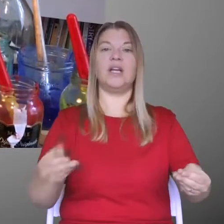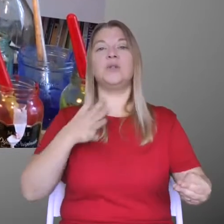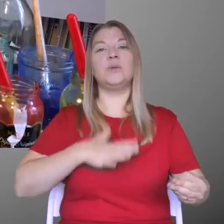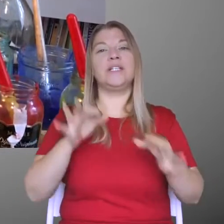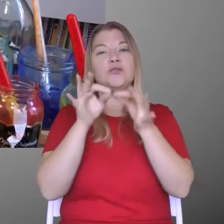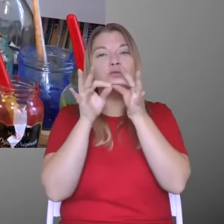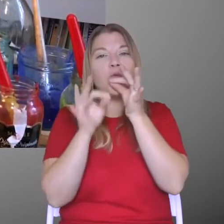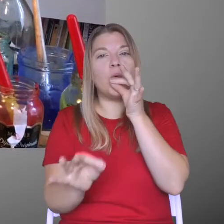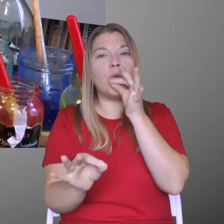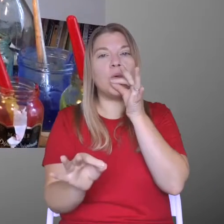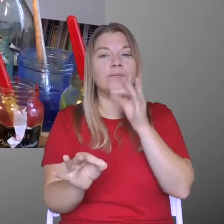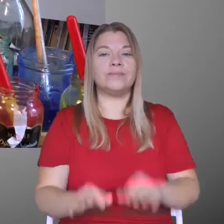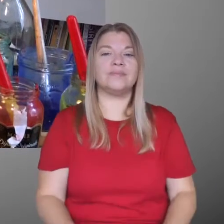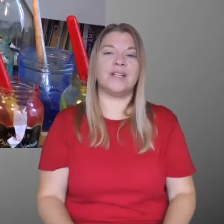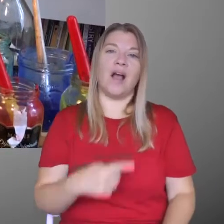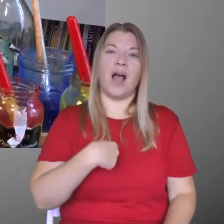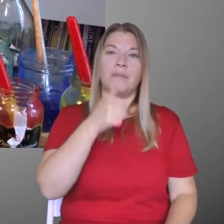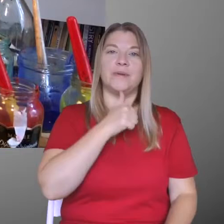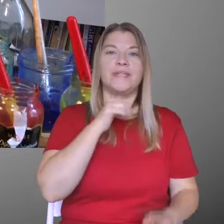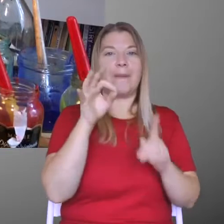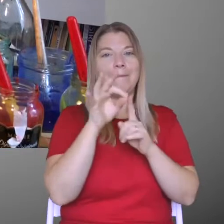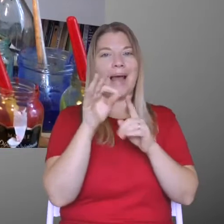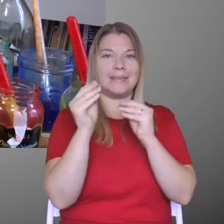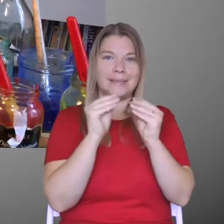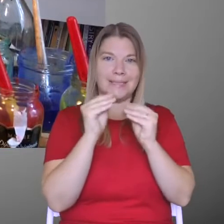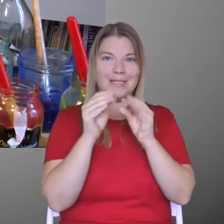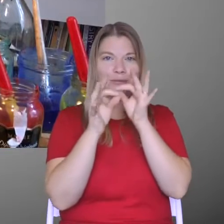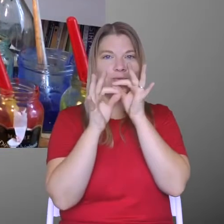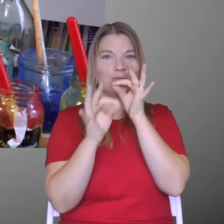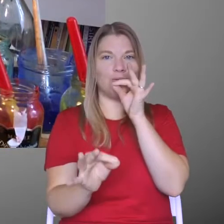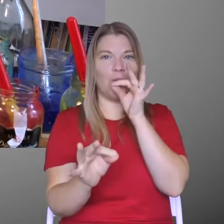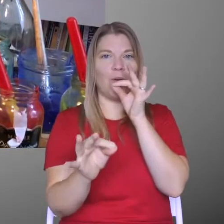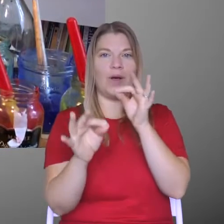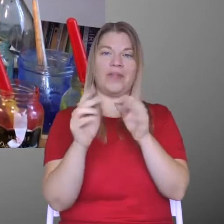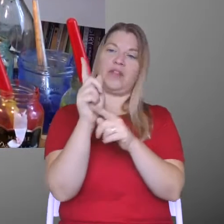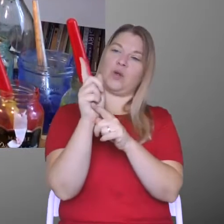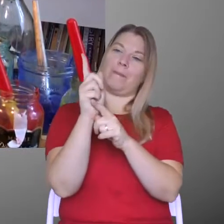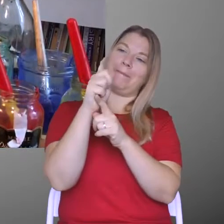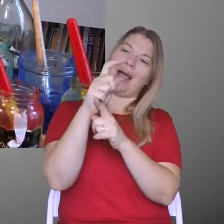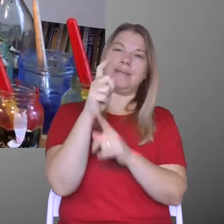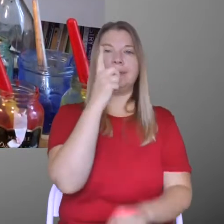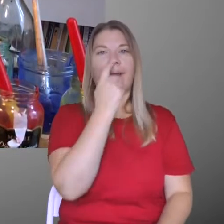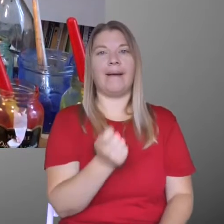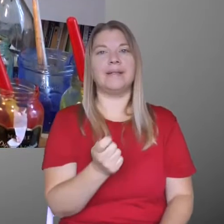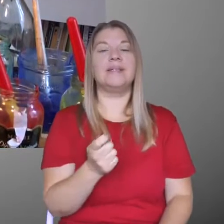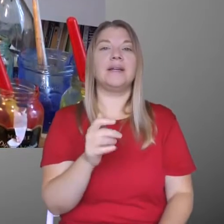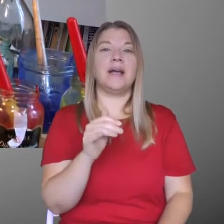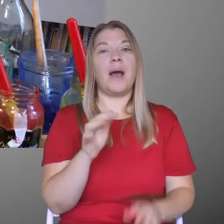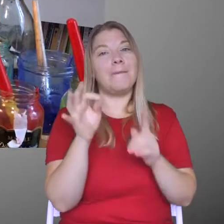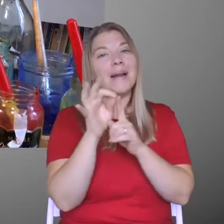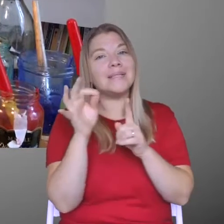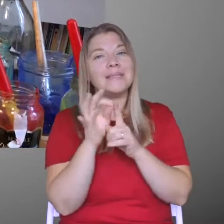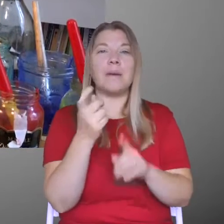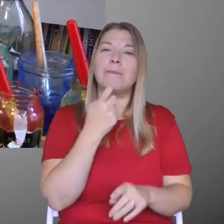Now, these are the plastic ones which bend at the top, and that's actually quite helpful. If they're plastic or metal, it will work a